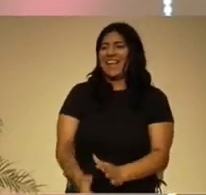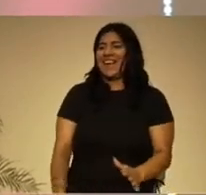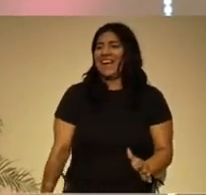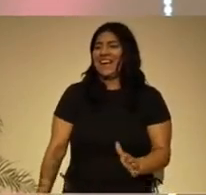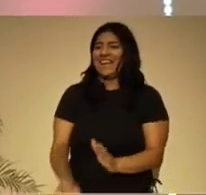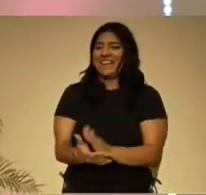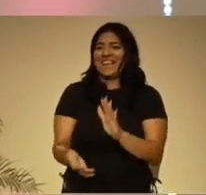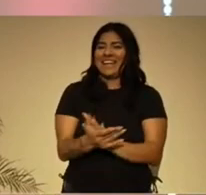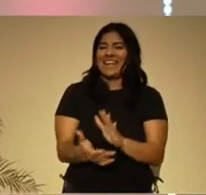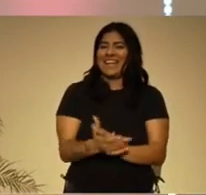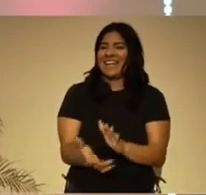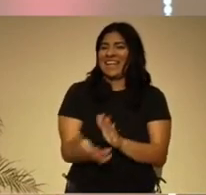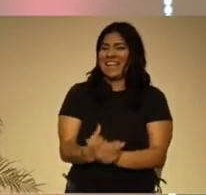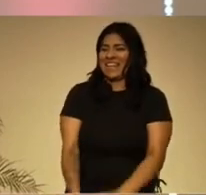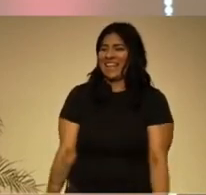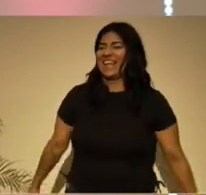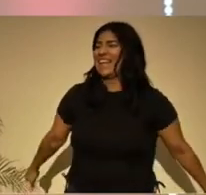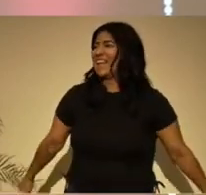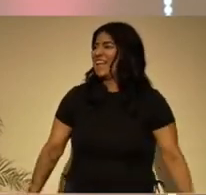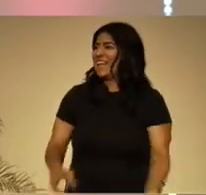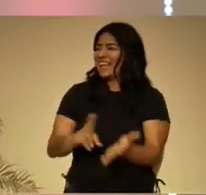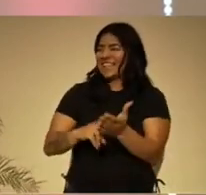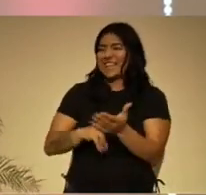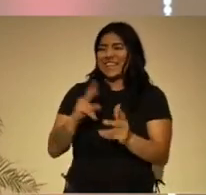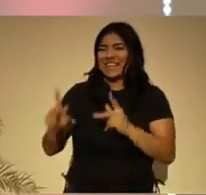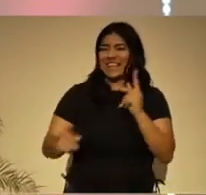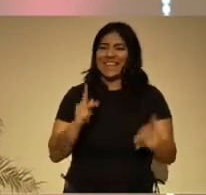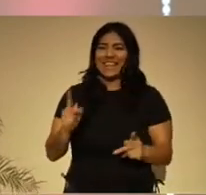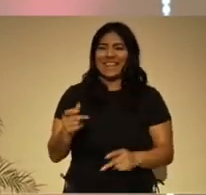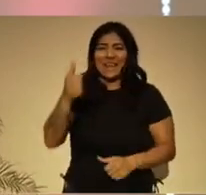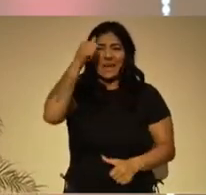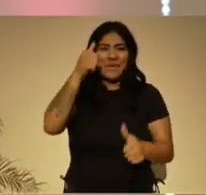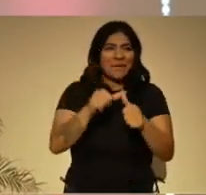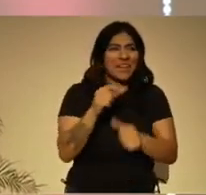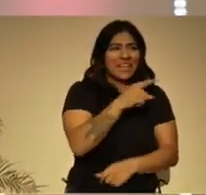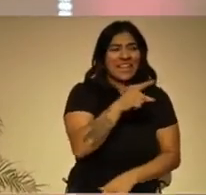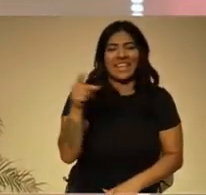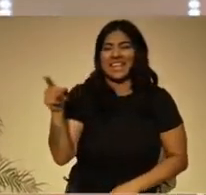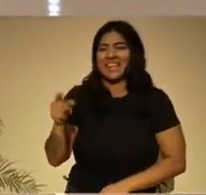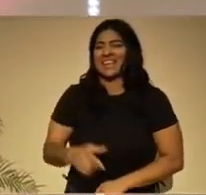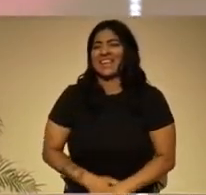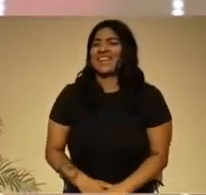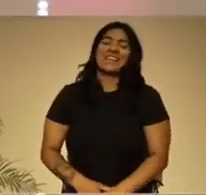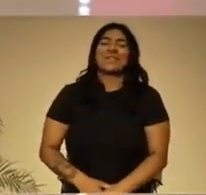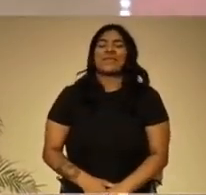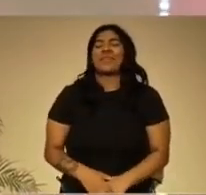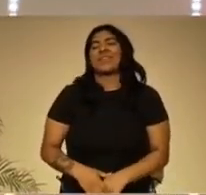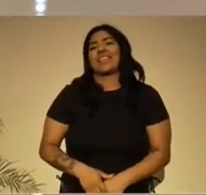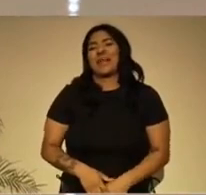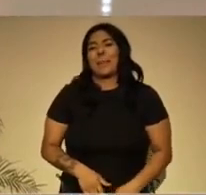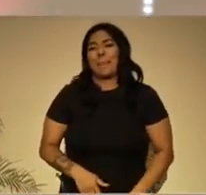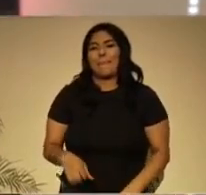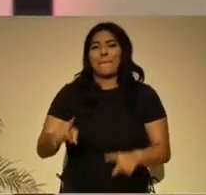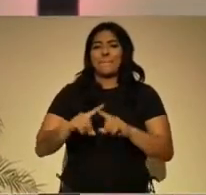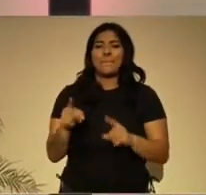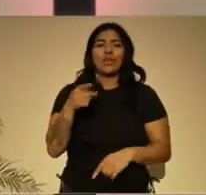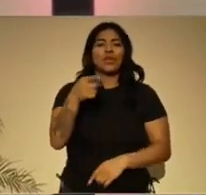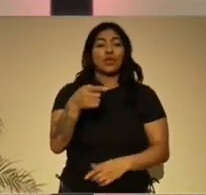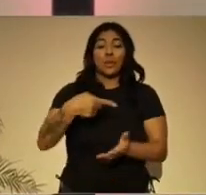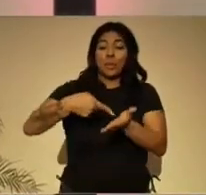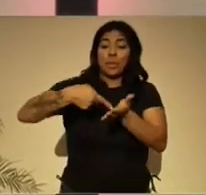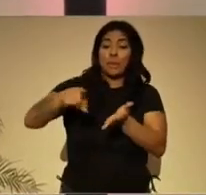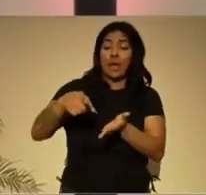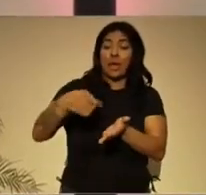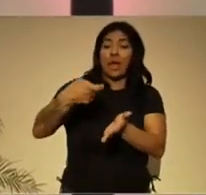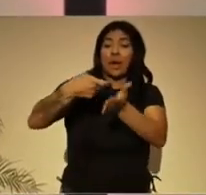place? Hey, okay, let me try to remember faces. Somebody capture this on the camera. But you pay a certain amount,